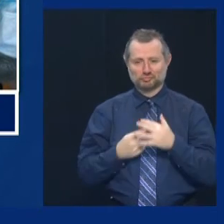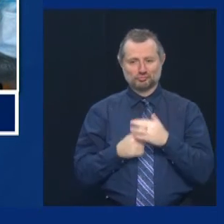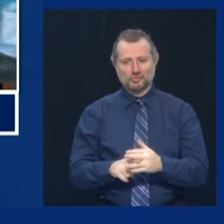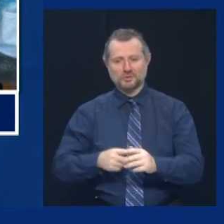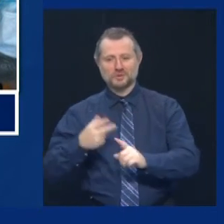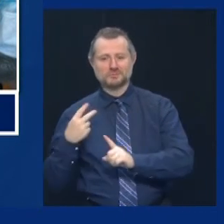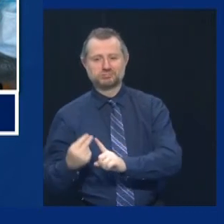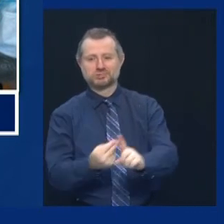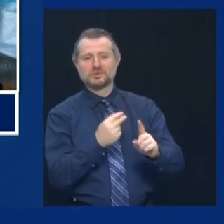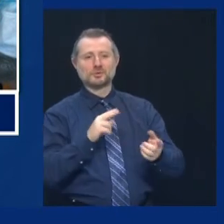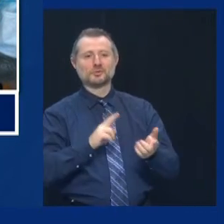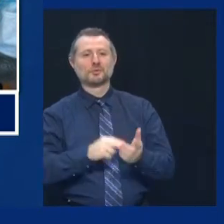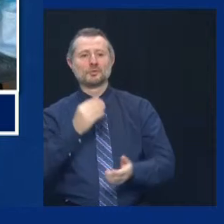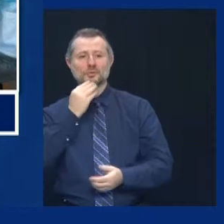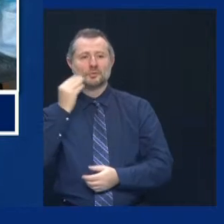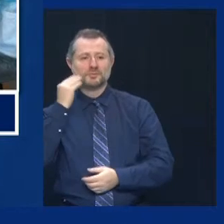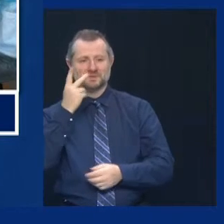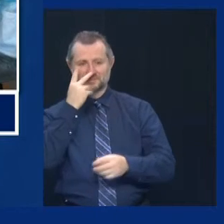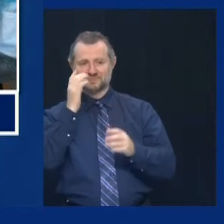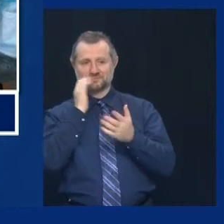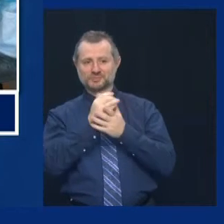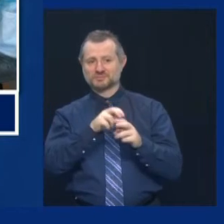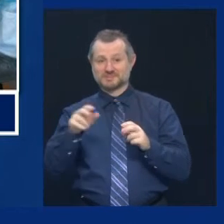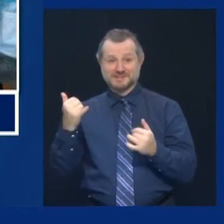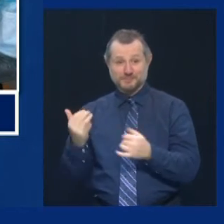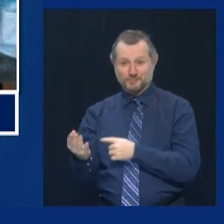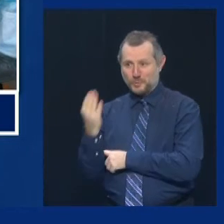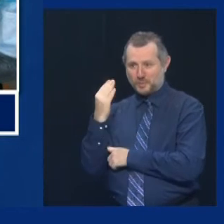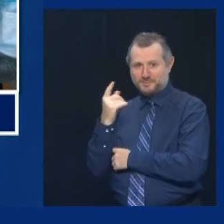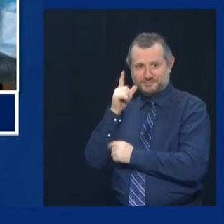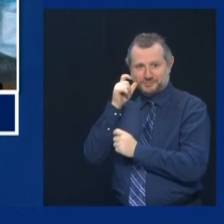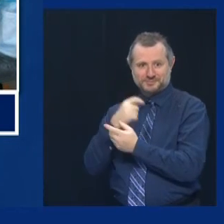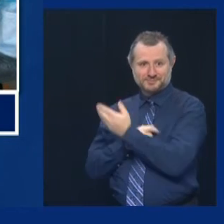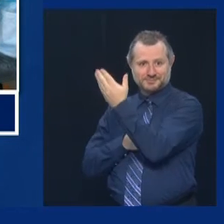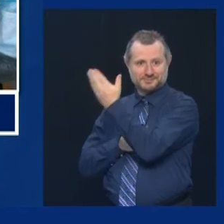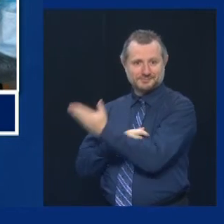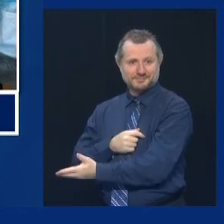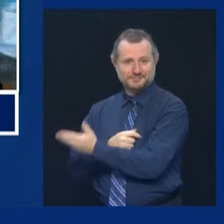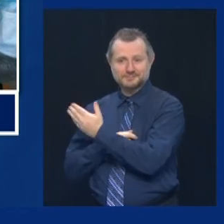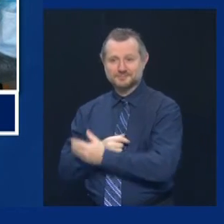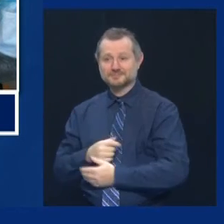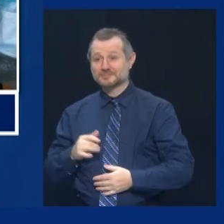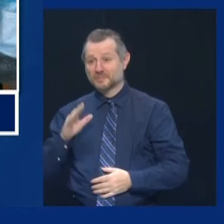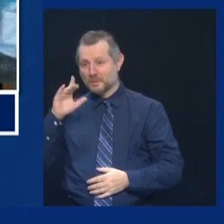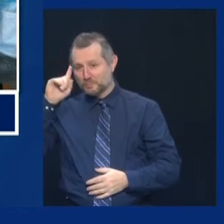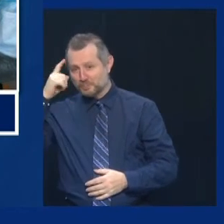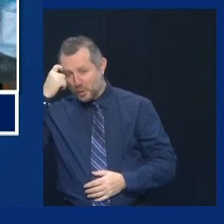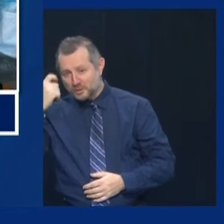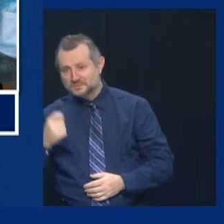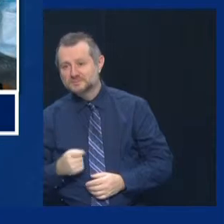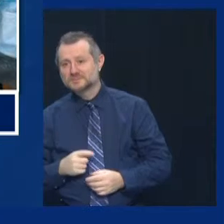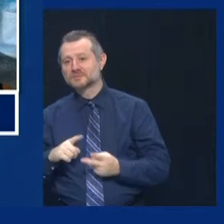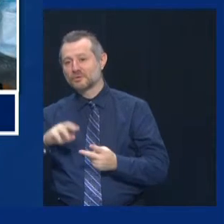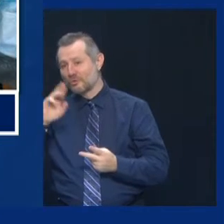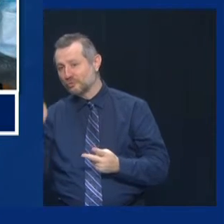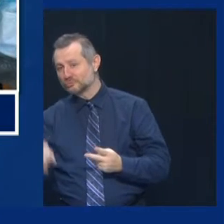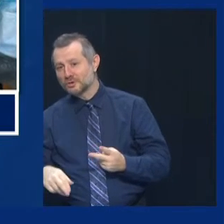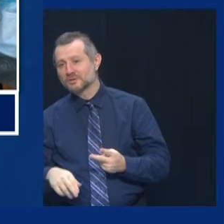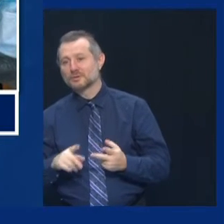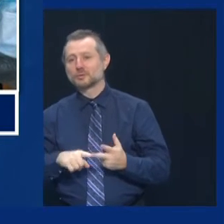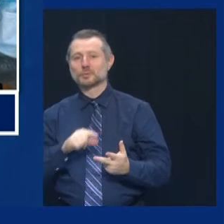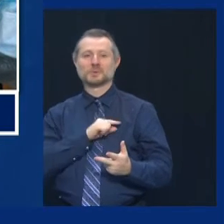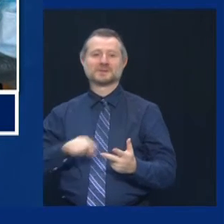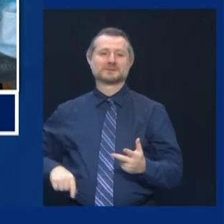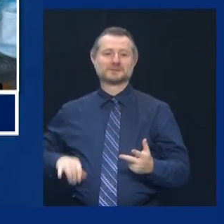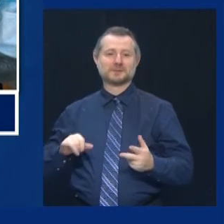and these are pictures from this morning. There we are in the Bronx, in Rochester, in